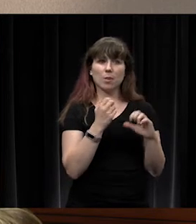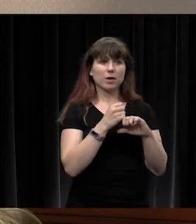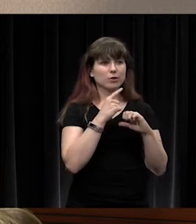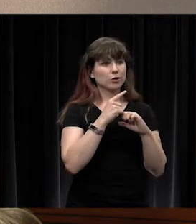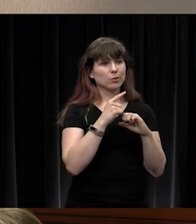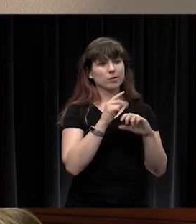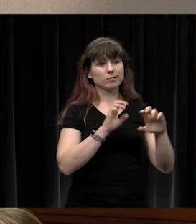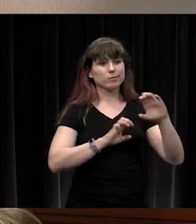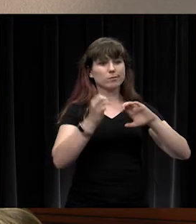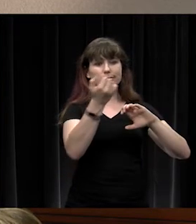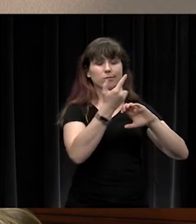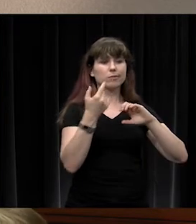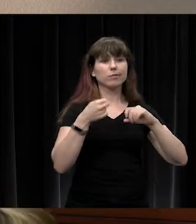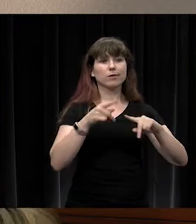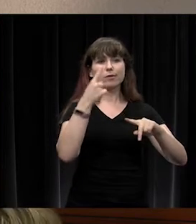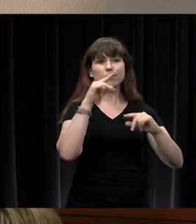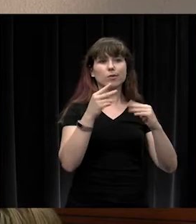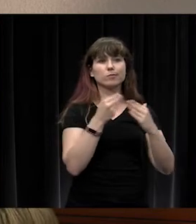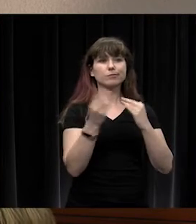opportunities for savings as well.